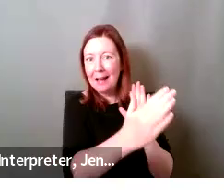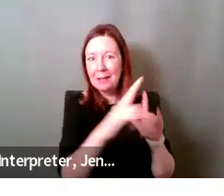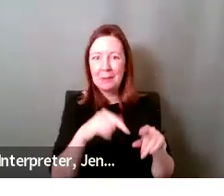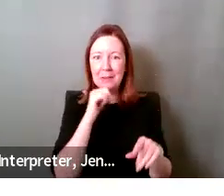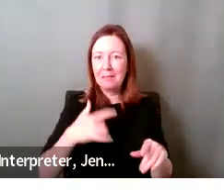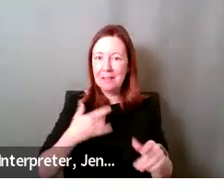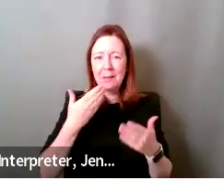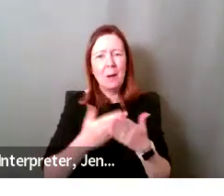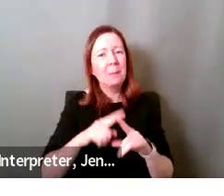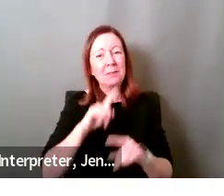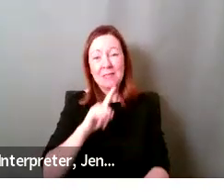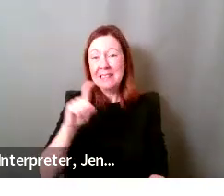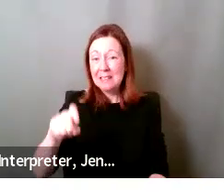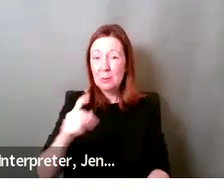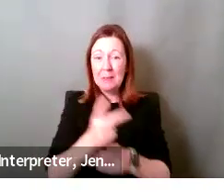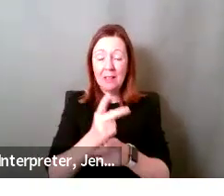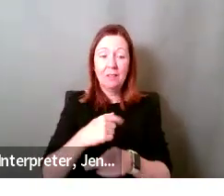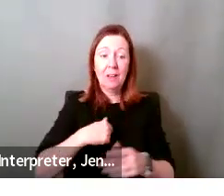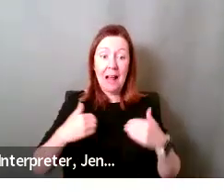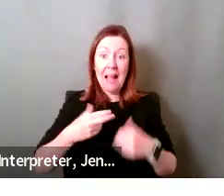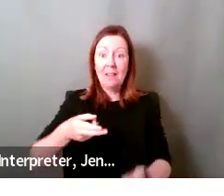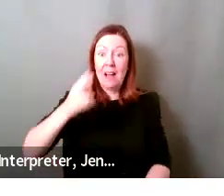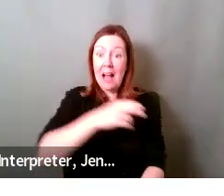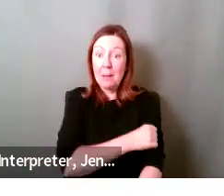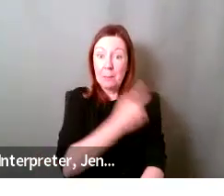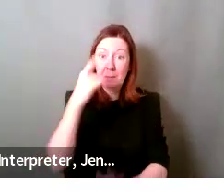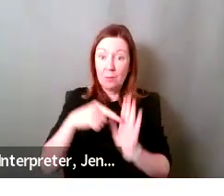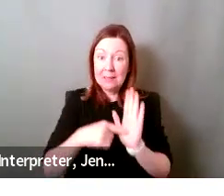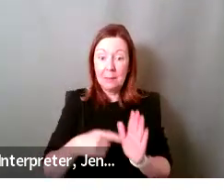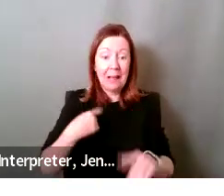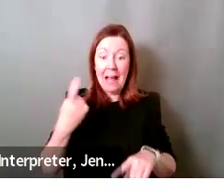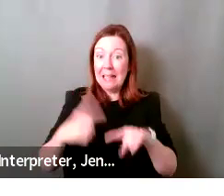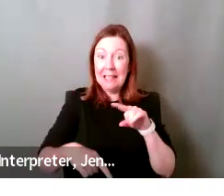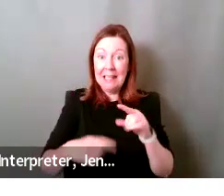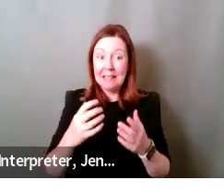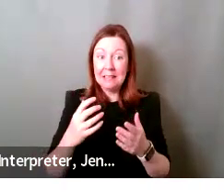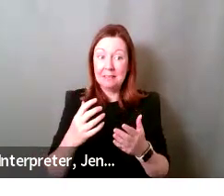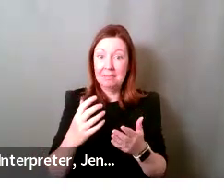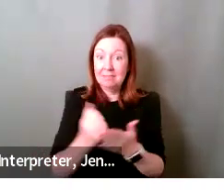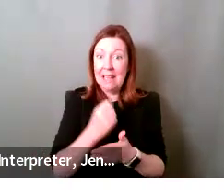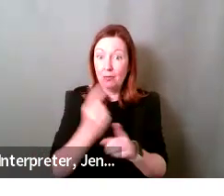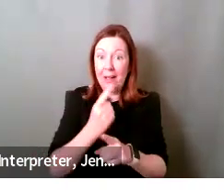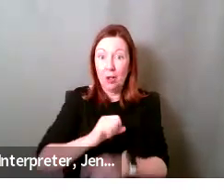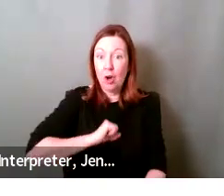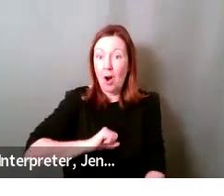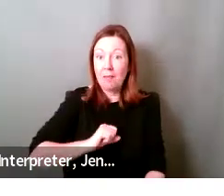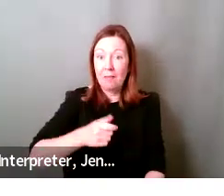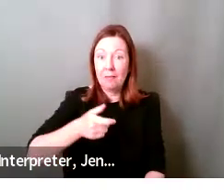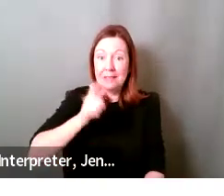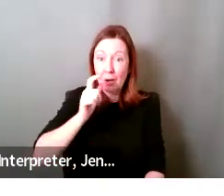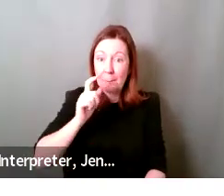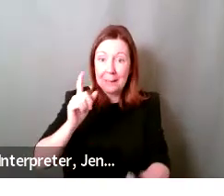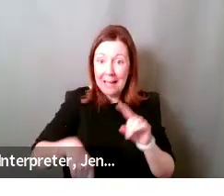need to be careful because I have hypertension, for example, and I cannot get the regular cough syrup.